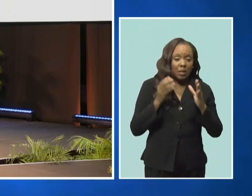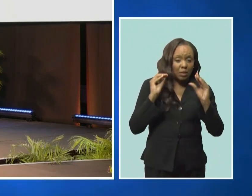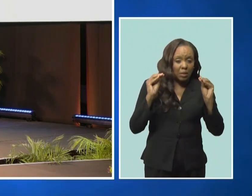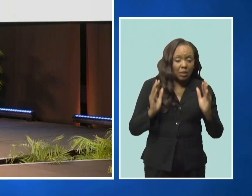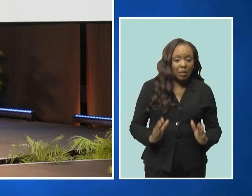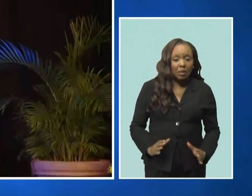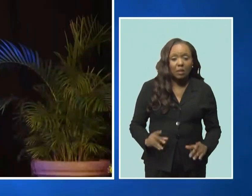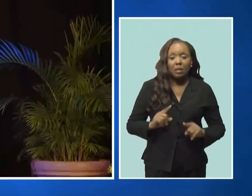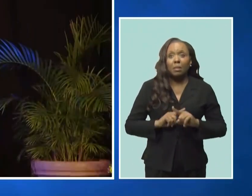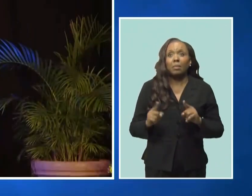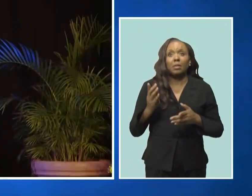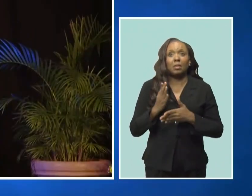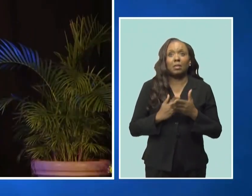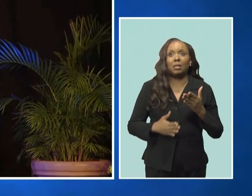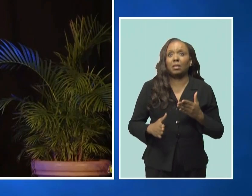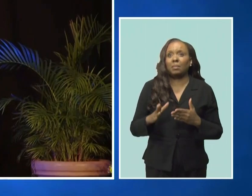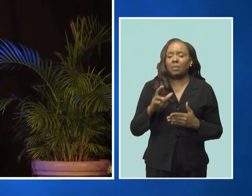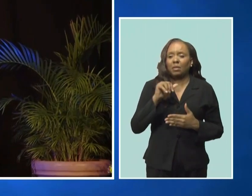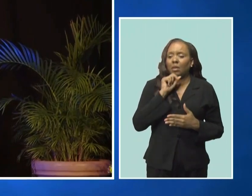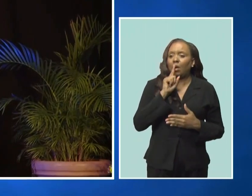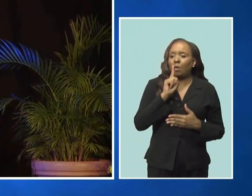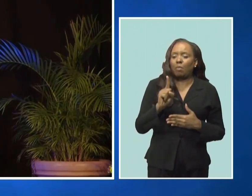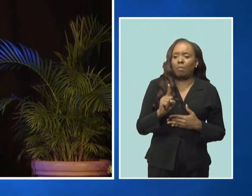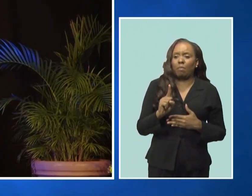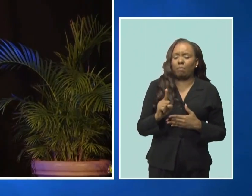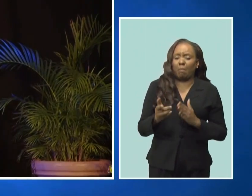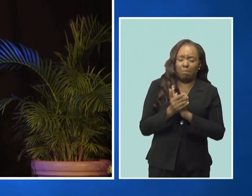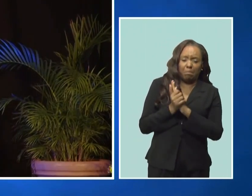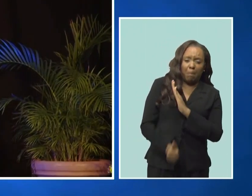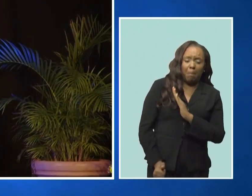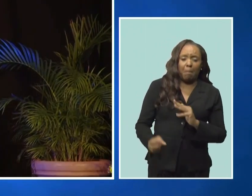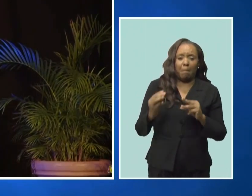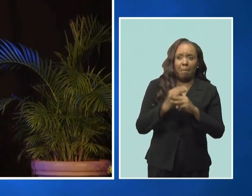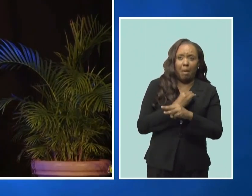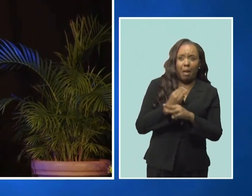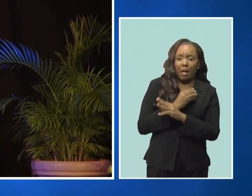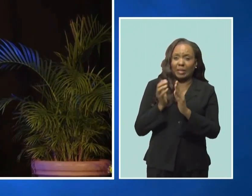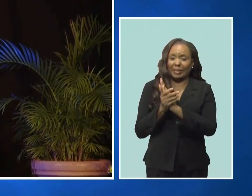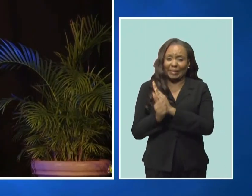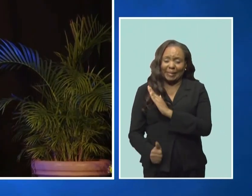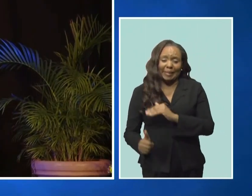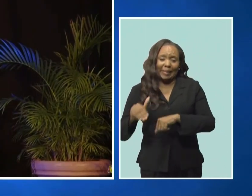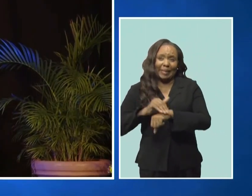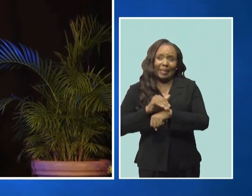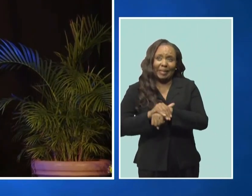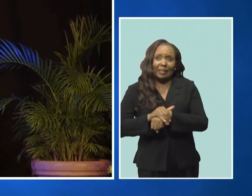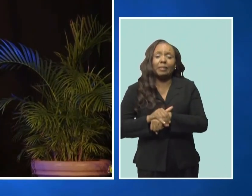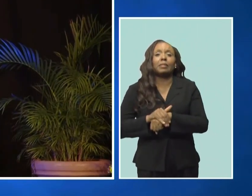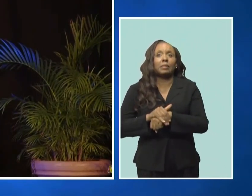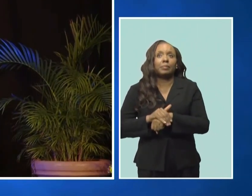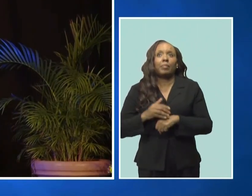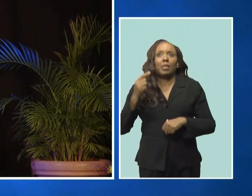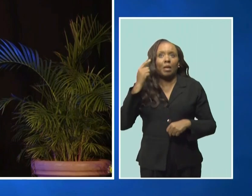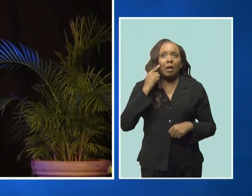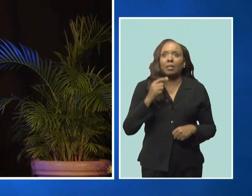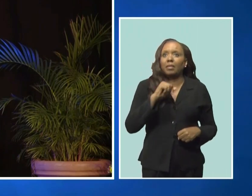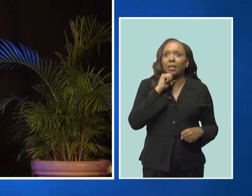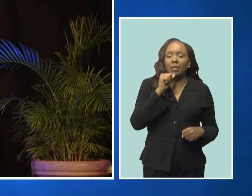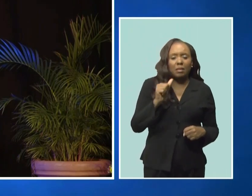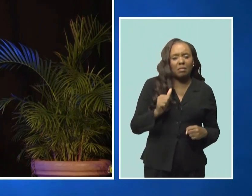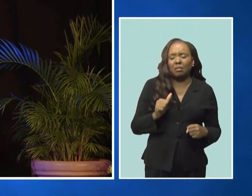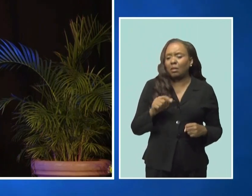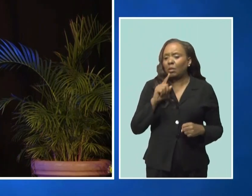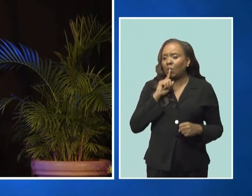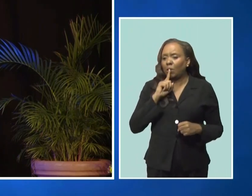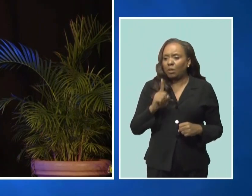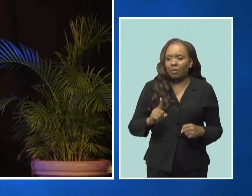of them were not specialists in maths and English, and therefore they felt that they were shortchanging the children by